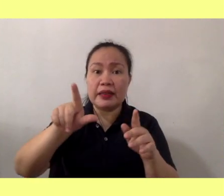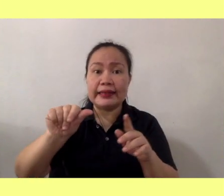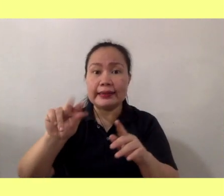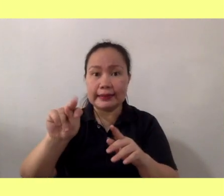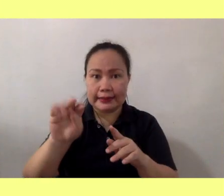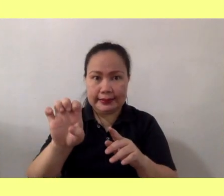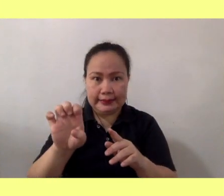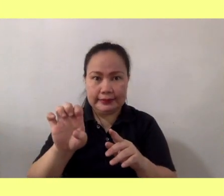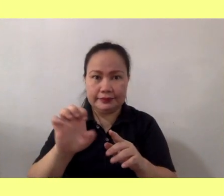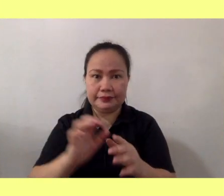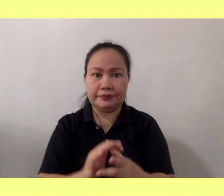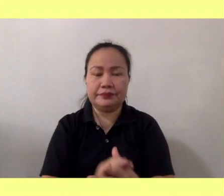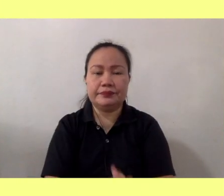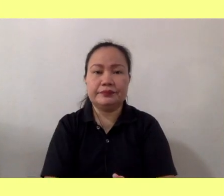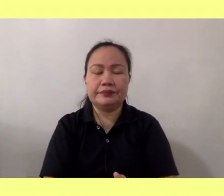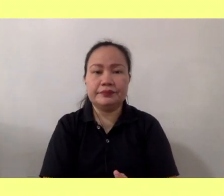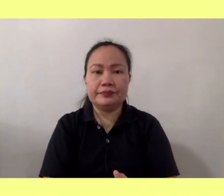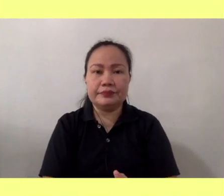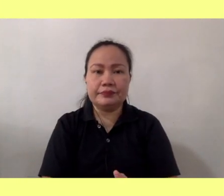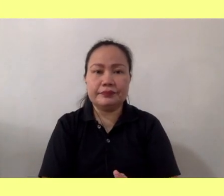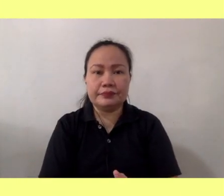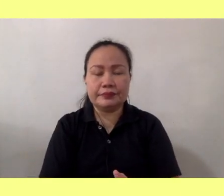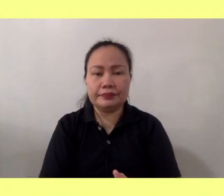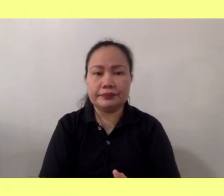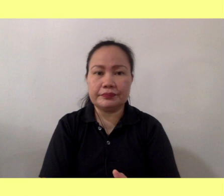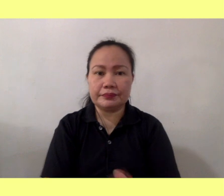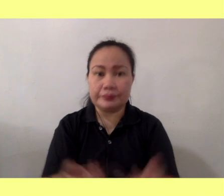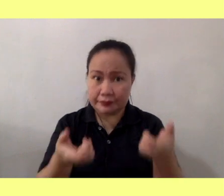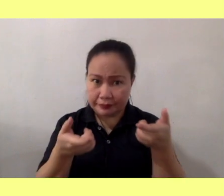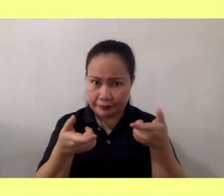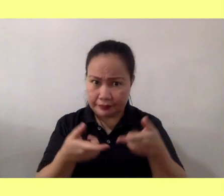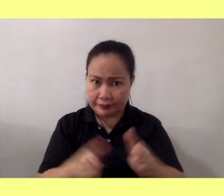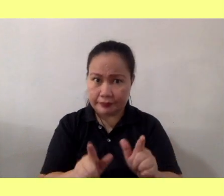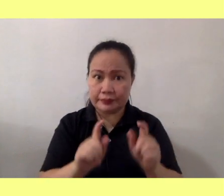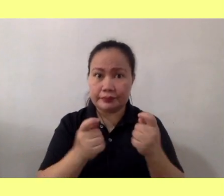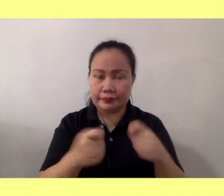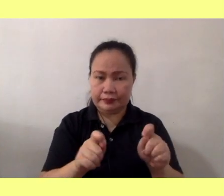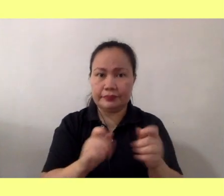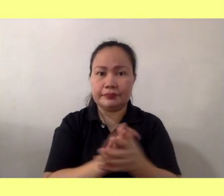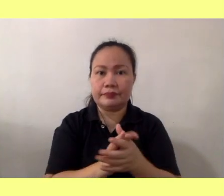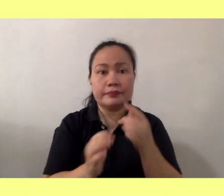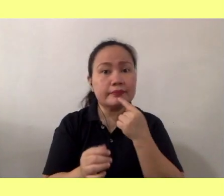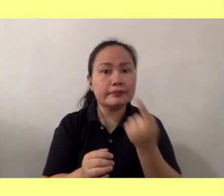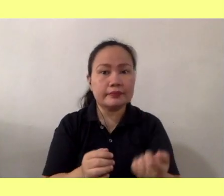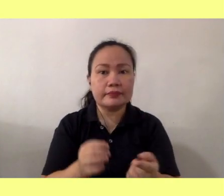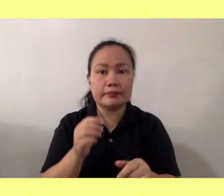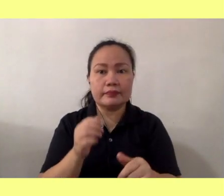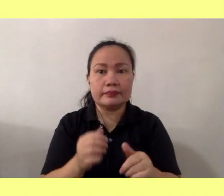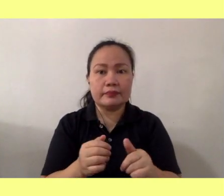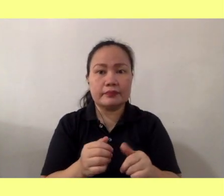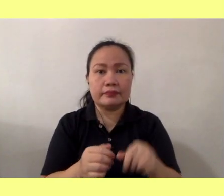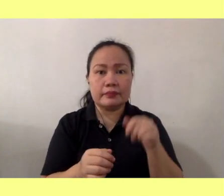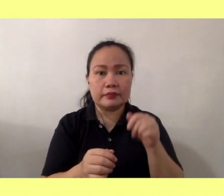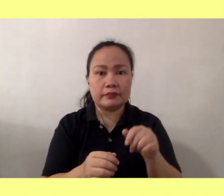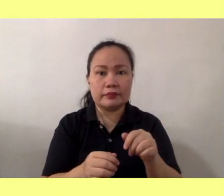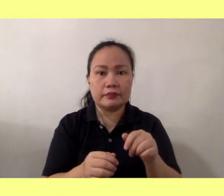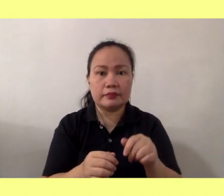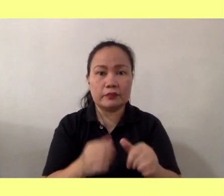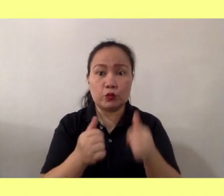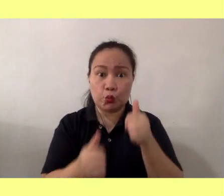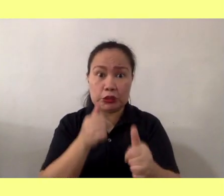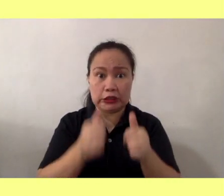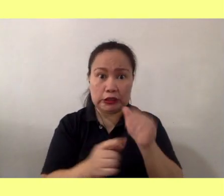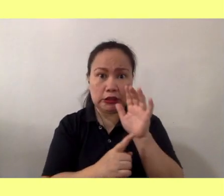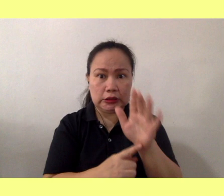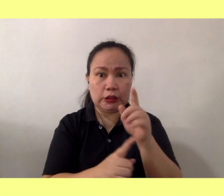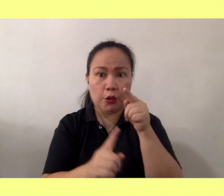ng plane. Okay. So, let's try. So, tell whether each of the following represents a point, line, or